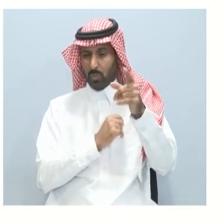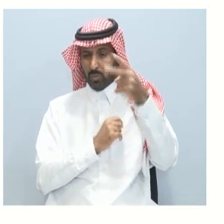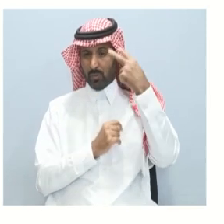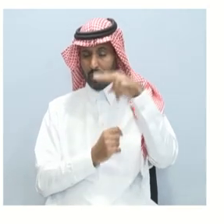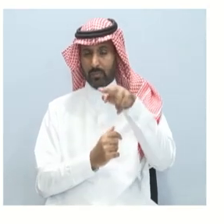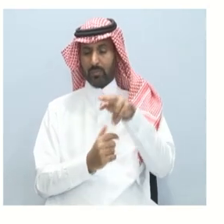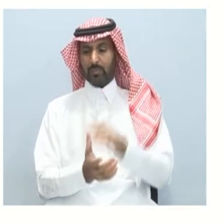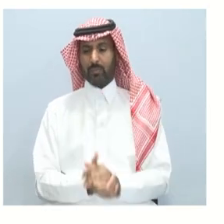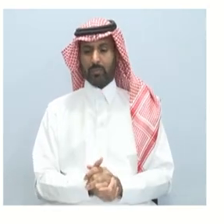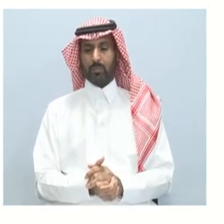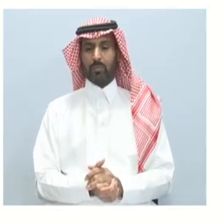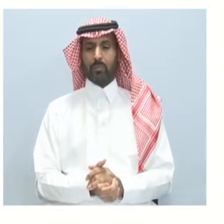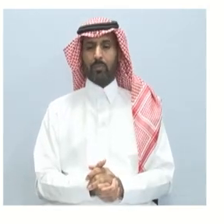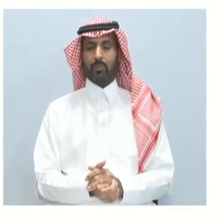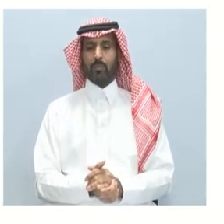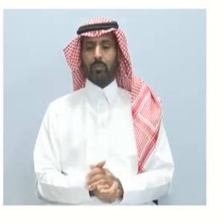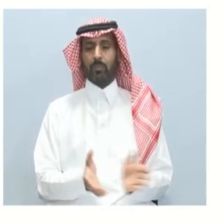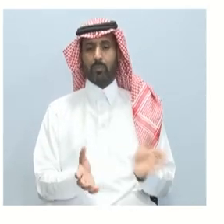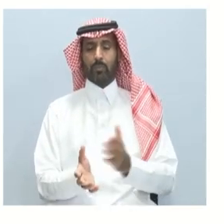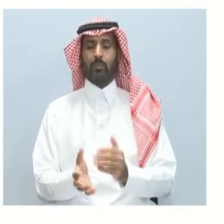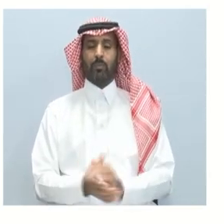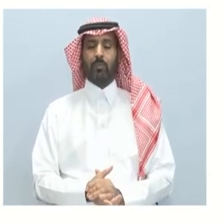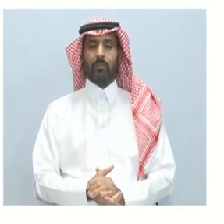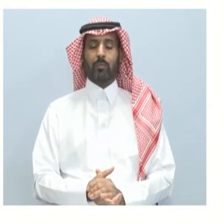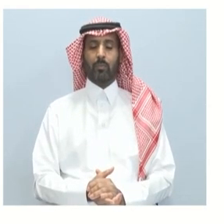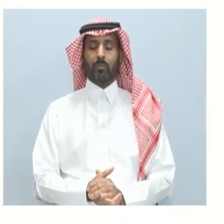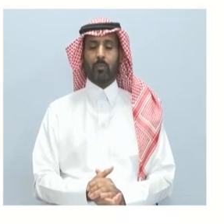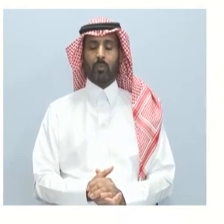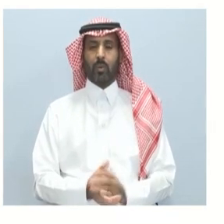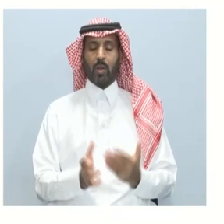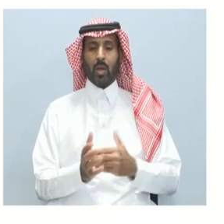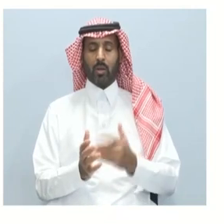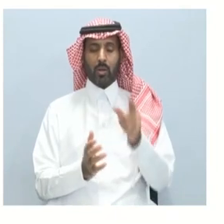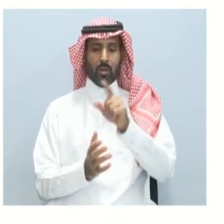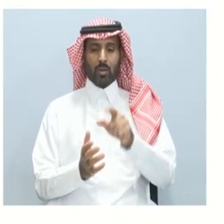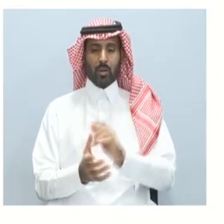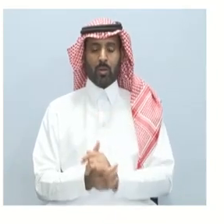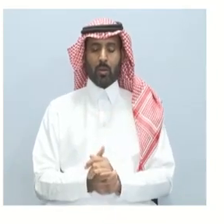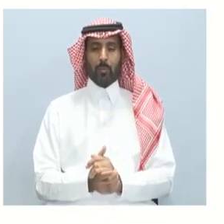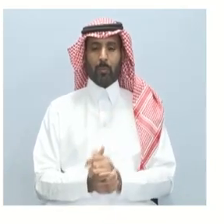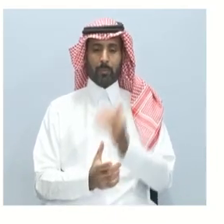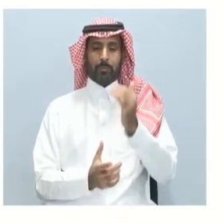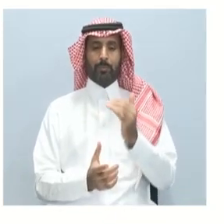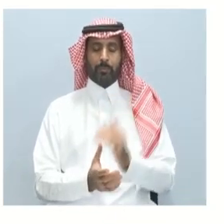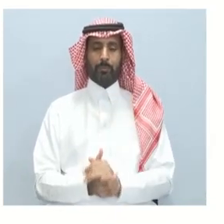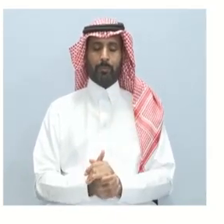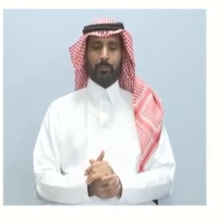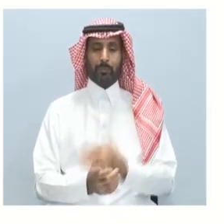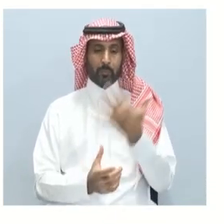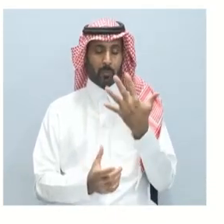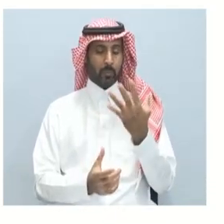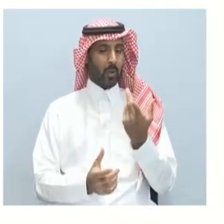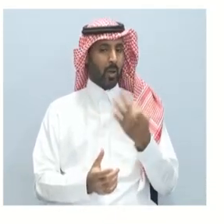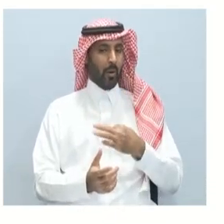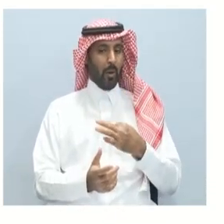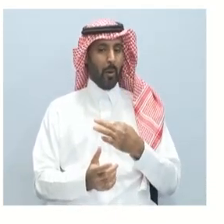distance. Now moving on to our last question. We have here the question number 5. What